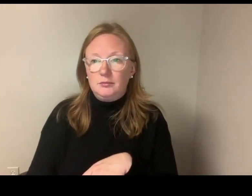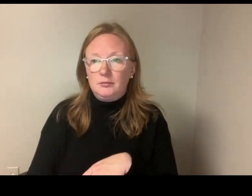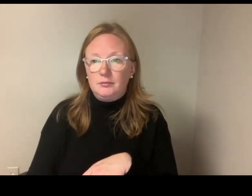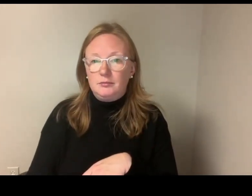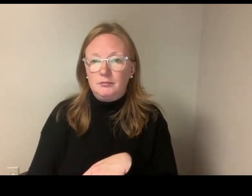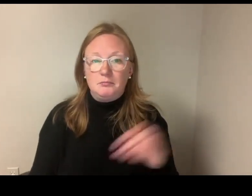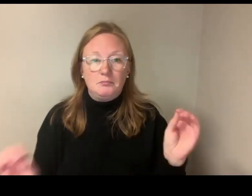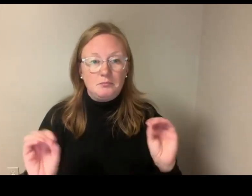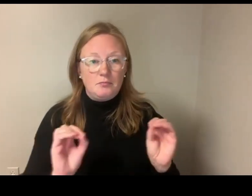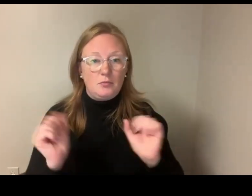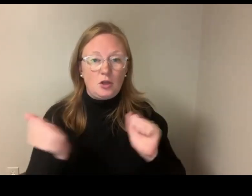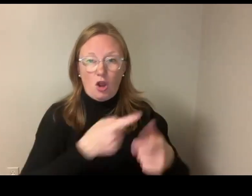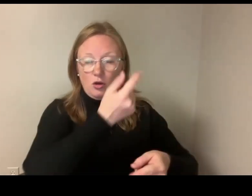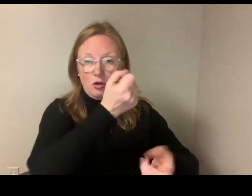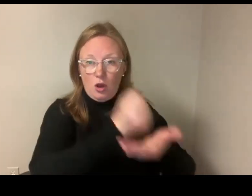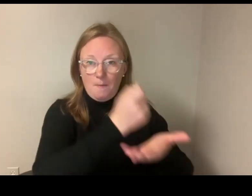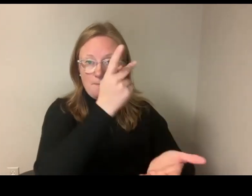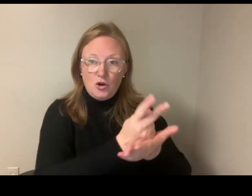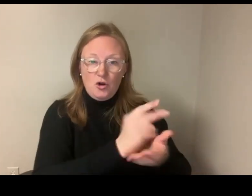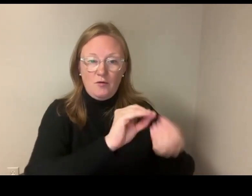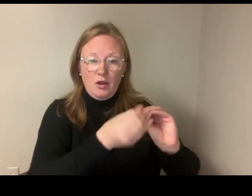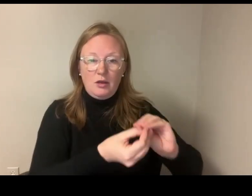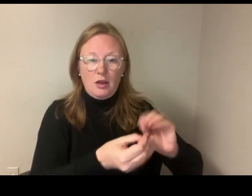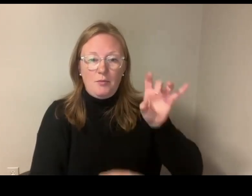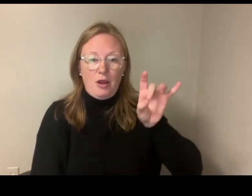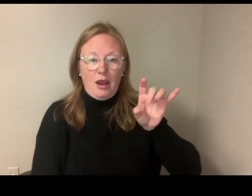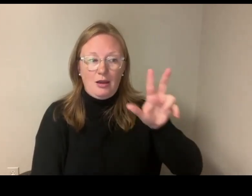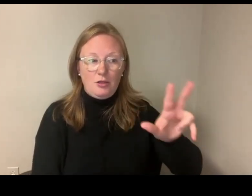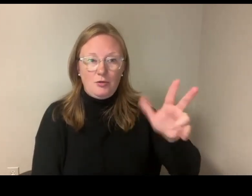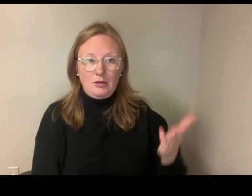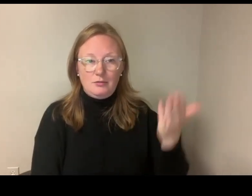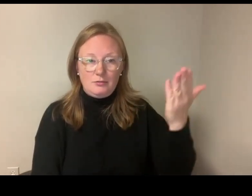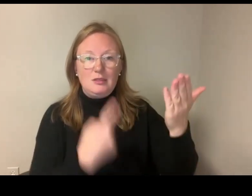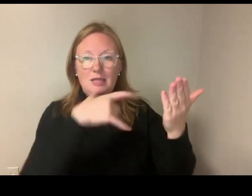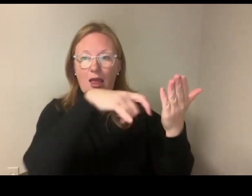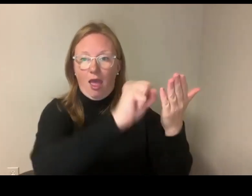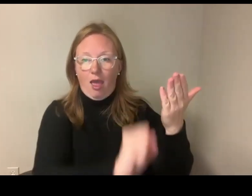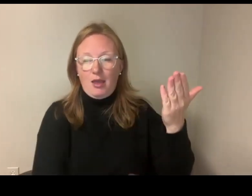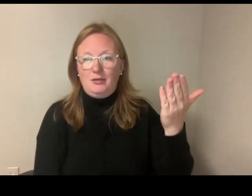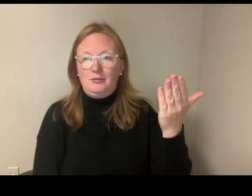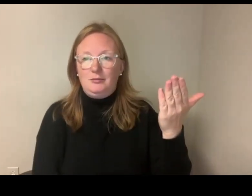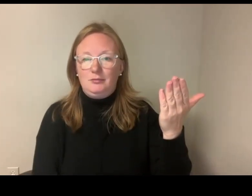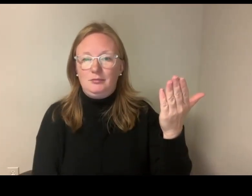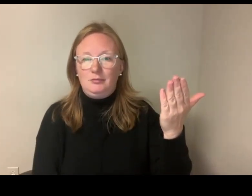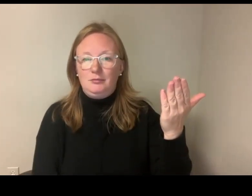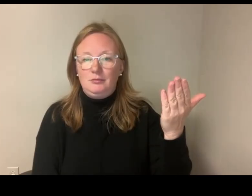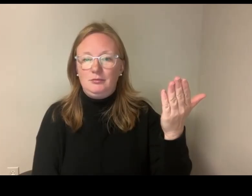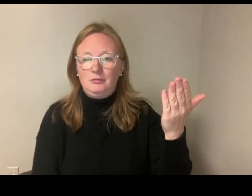Seeing none, all those in favor of resolution number 83, please indicate by saying aye. Aye.